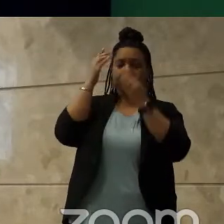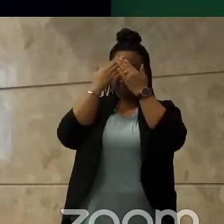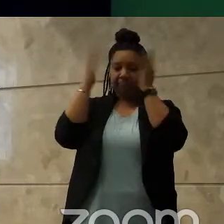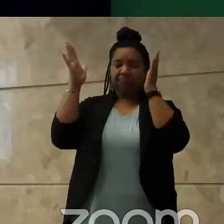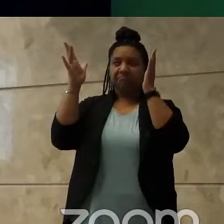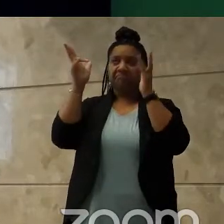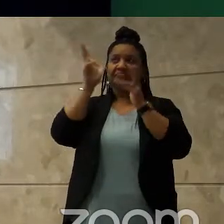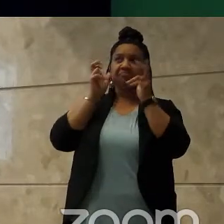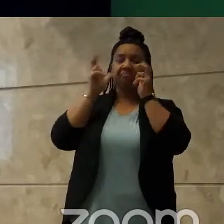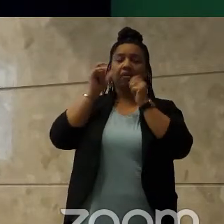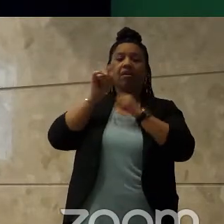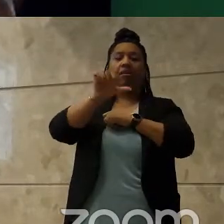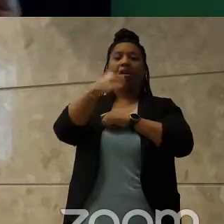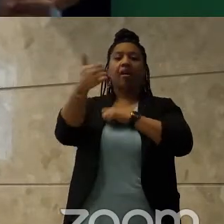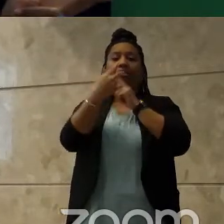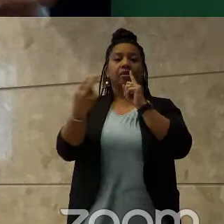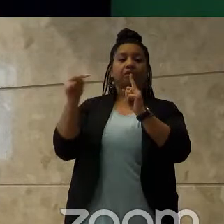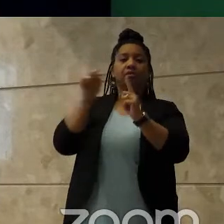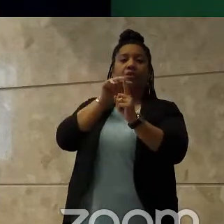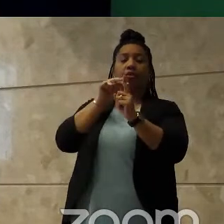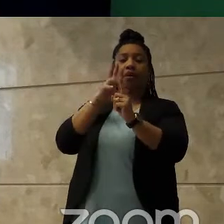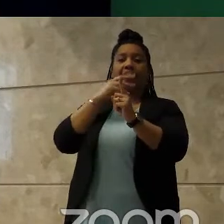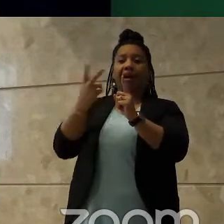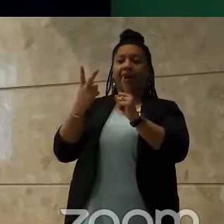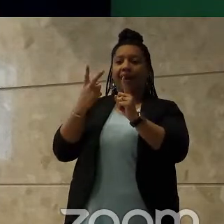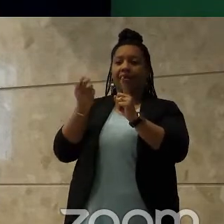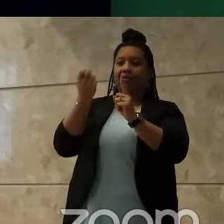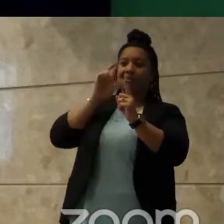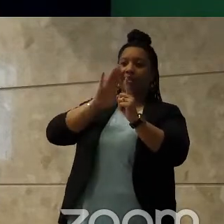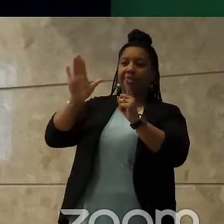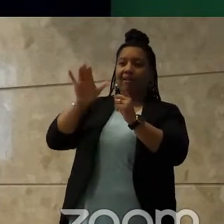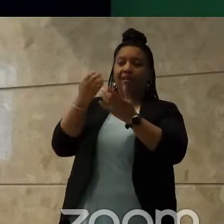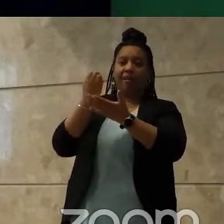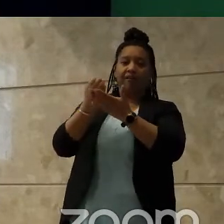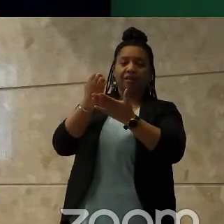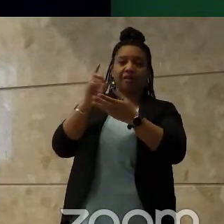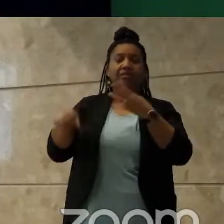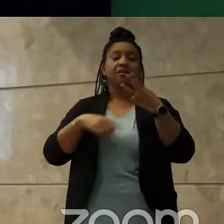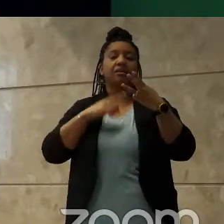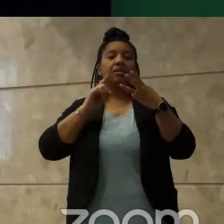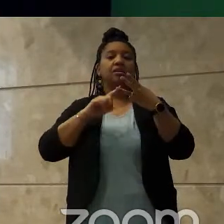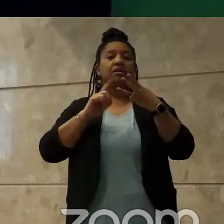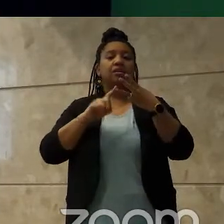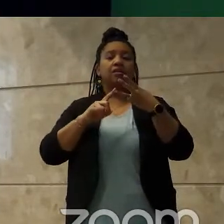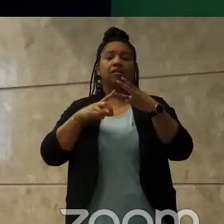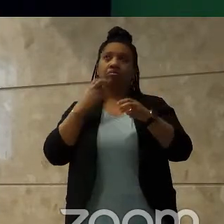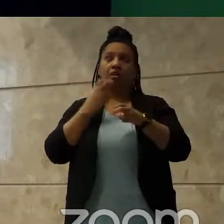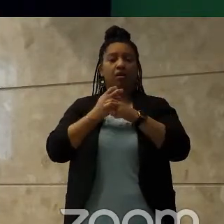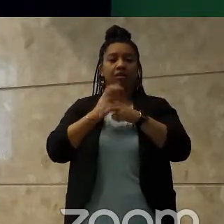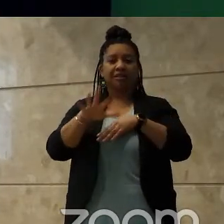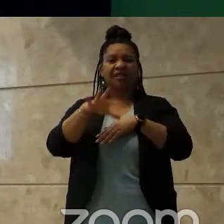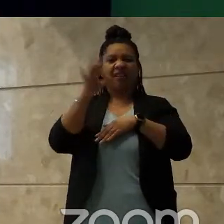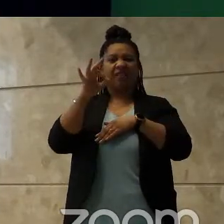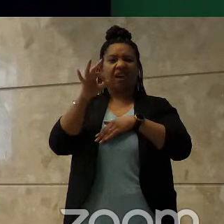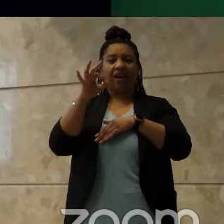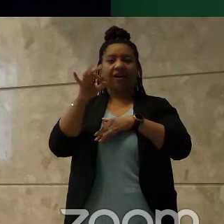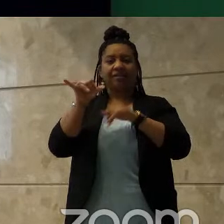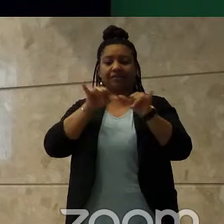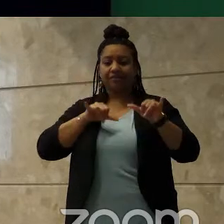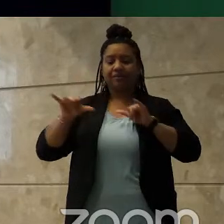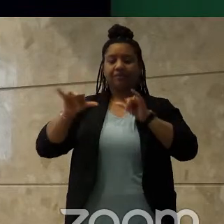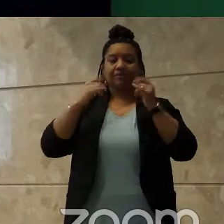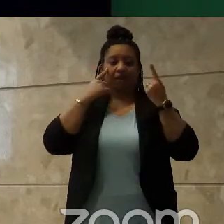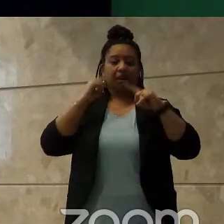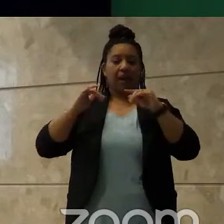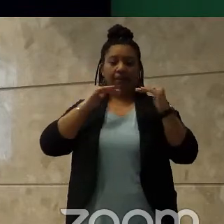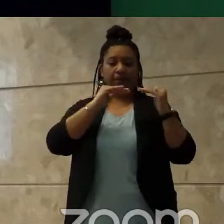other points of view and look for that evidence. And number three, it's the most difficult of all, to find the common ground. In